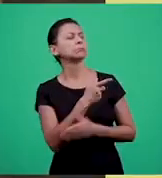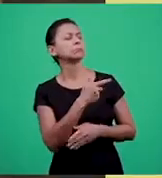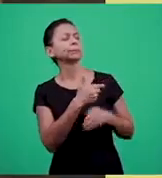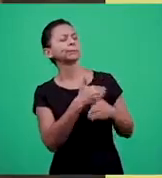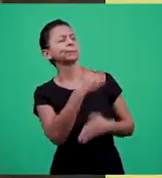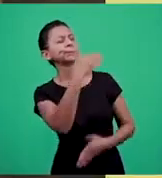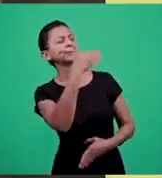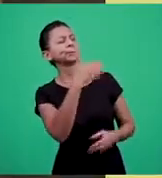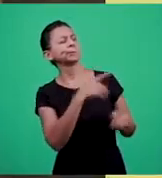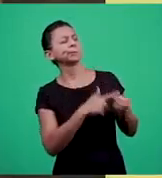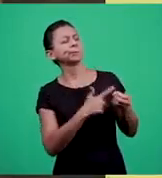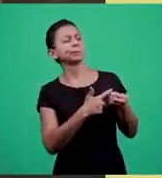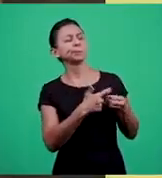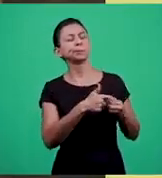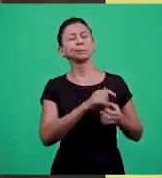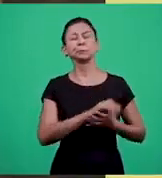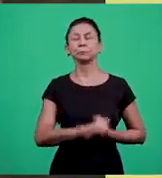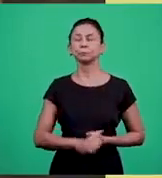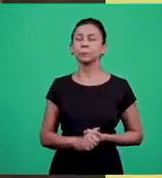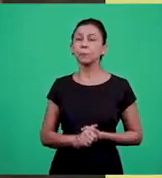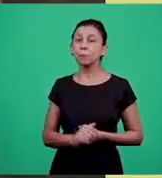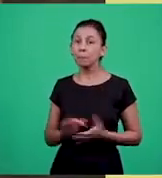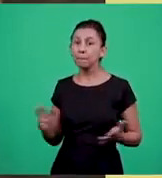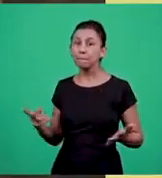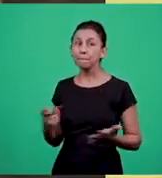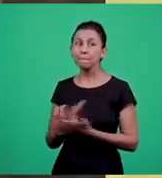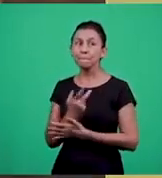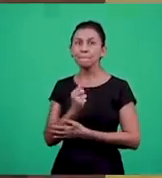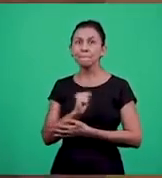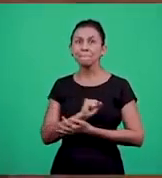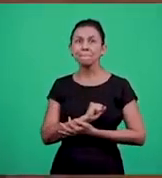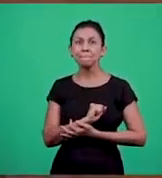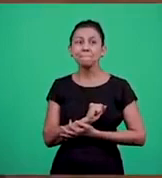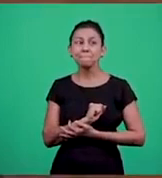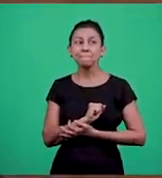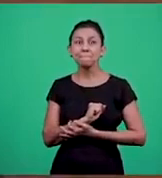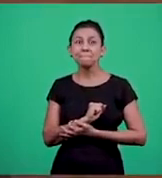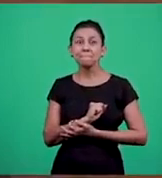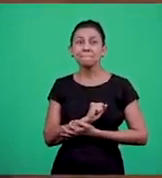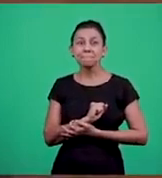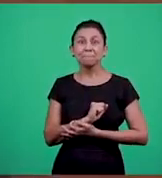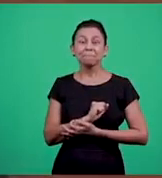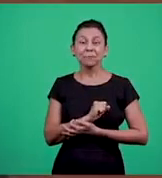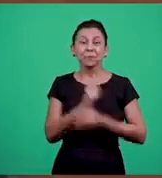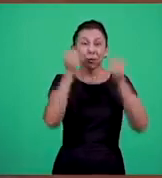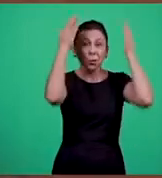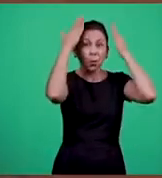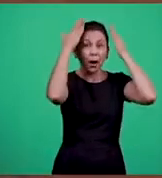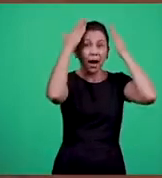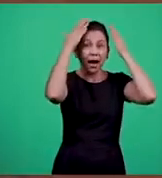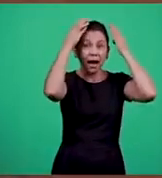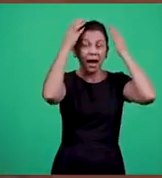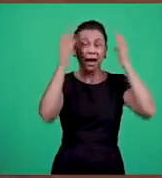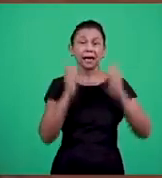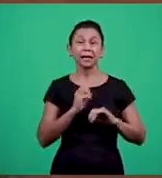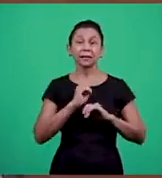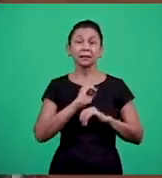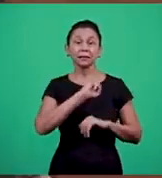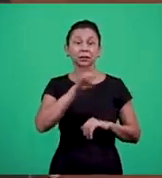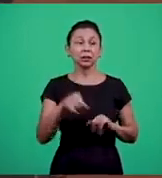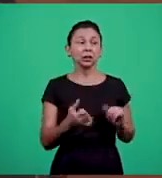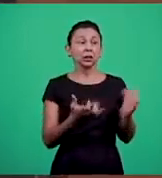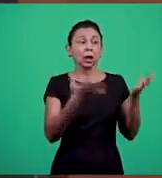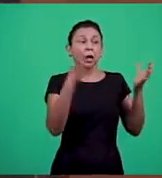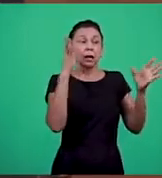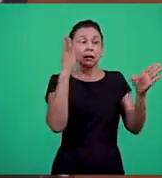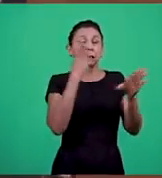city. And they went there with the goal to learn what was happening in that city.